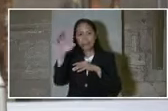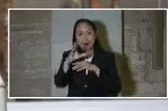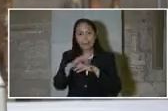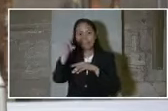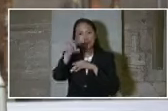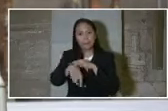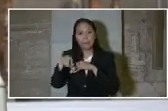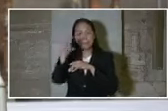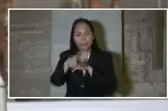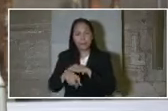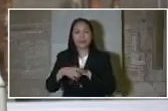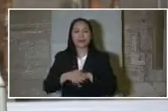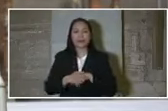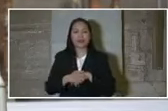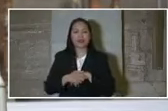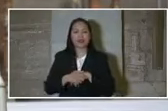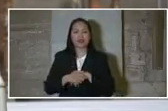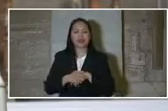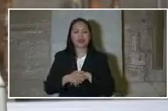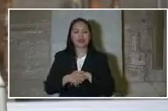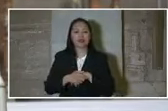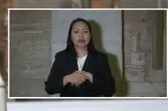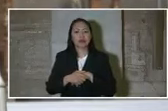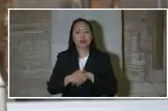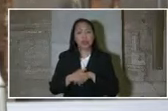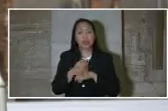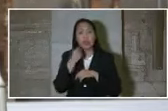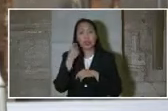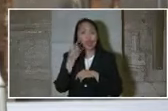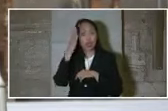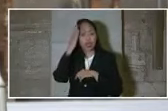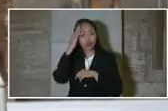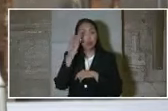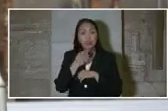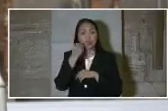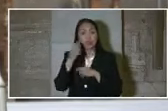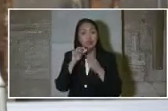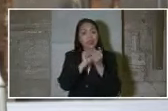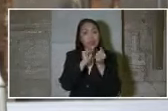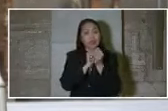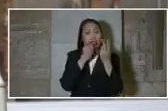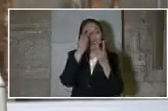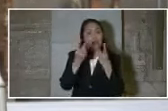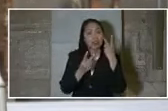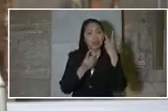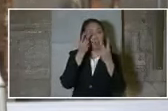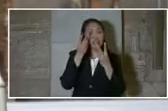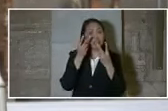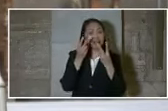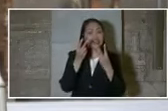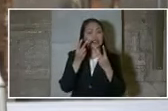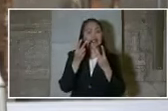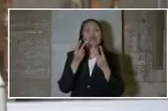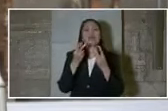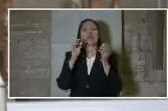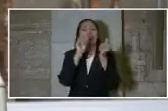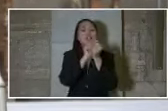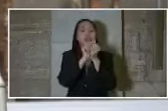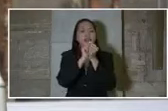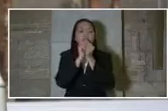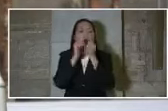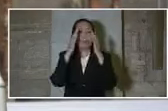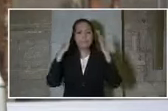And you know, the other day, who was with them, who visited them? Their bishop.